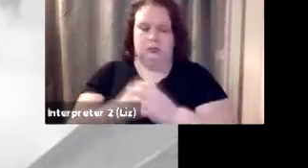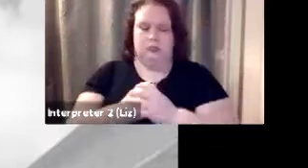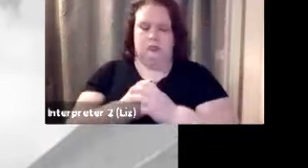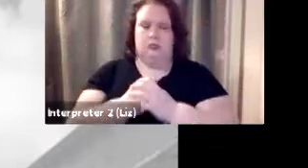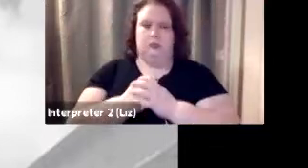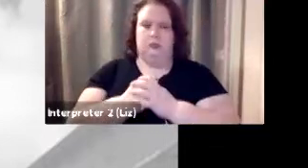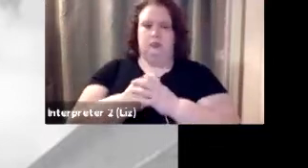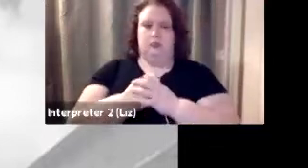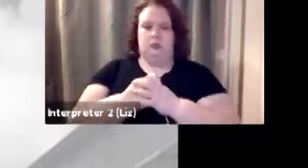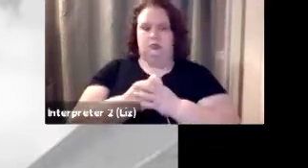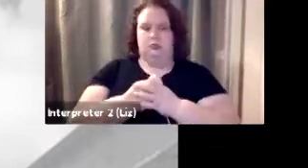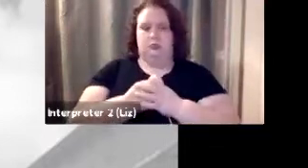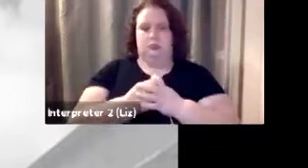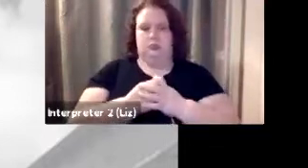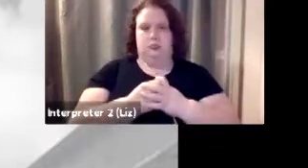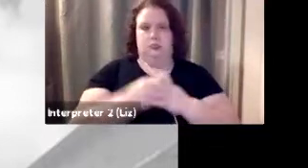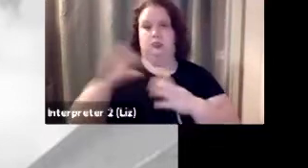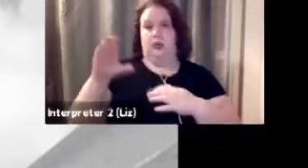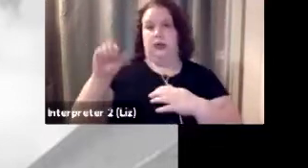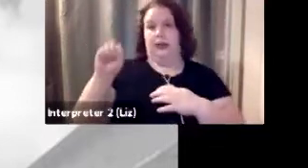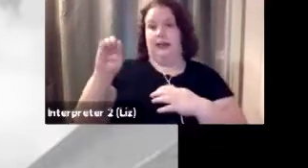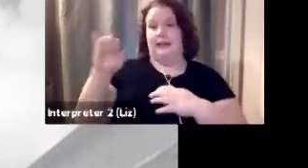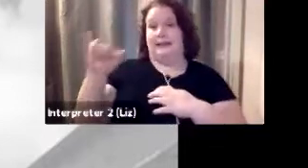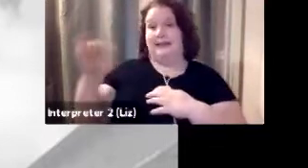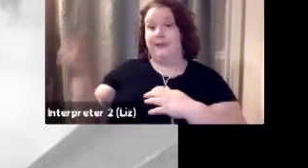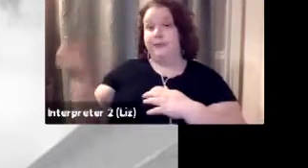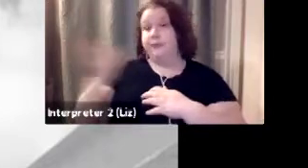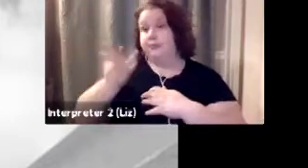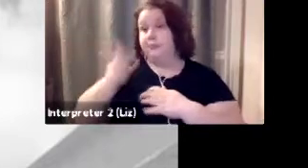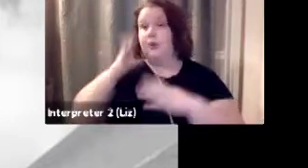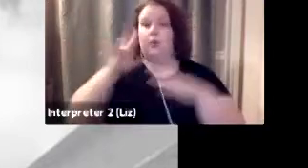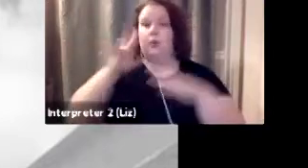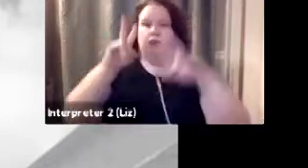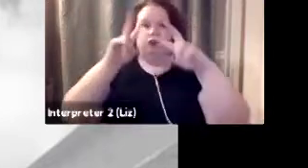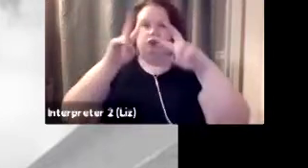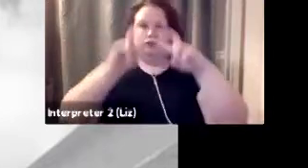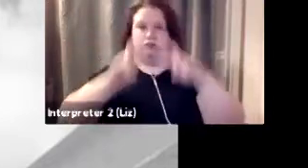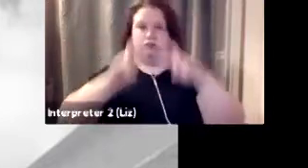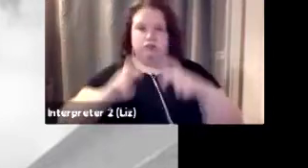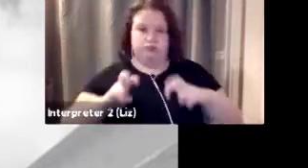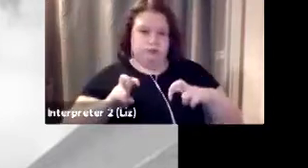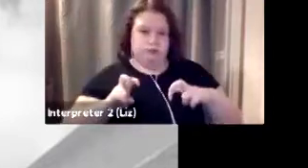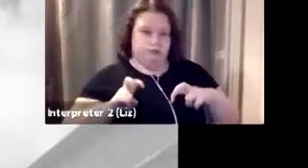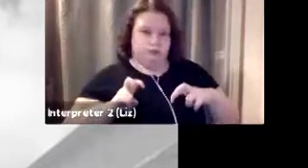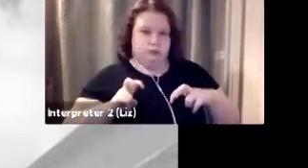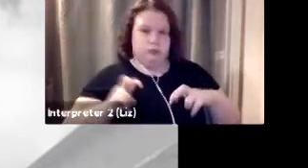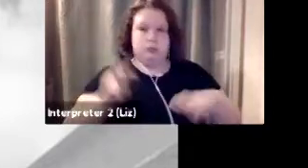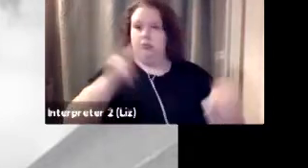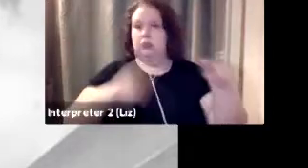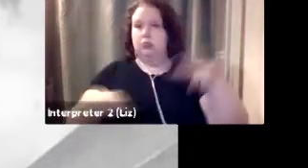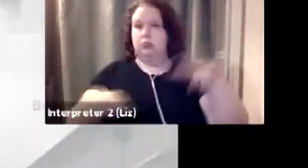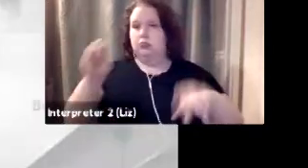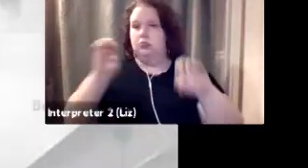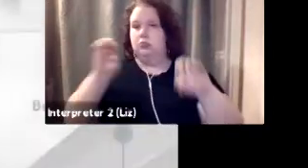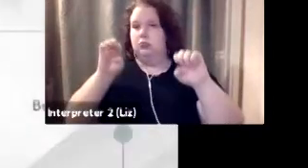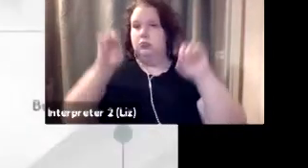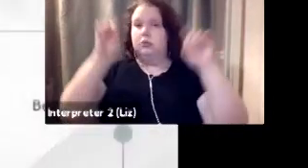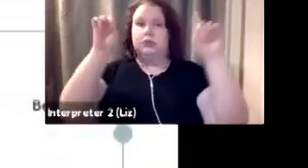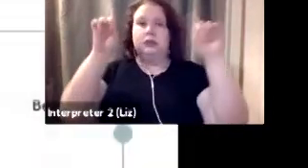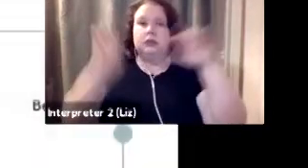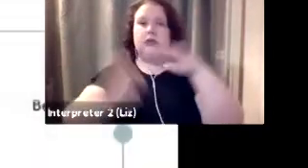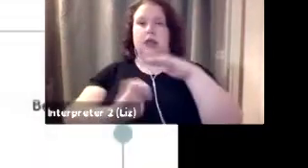And so as Casey mentioned, we're going to jump into a little bit deeper into the lenses here as, as we look at educational or elementary,